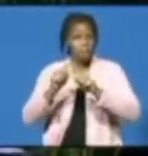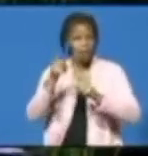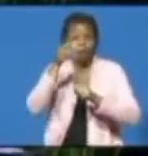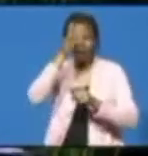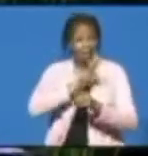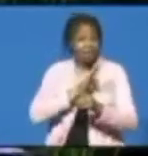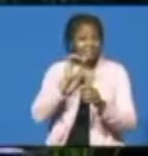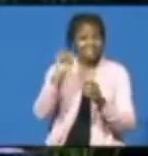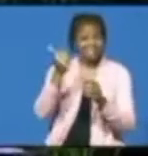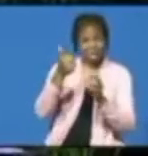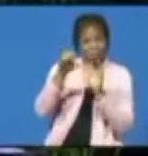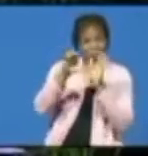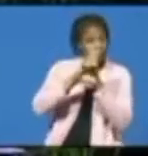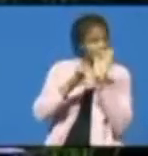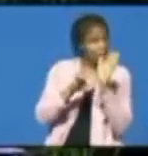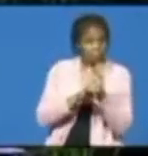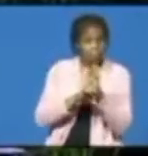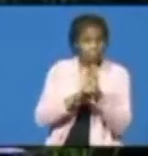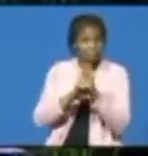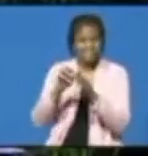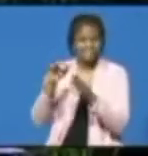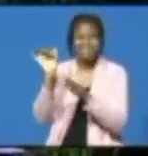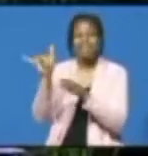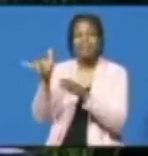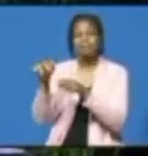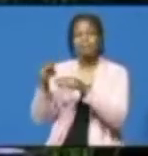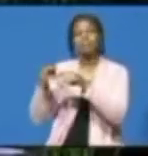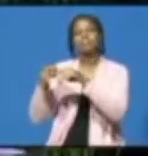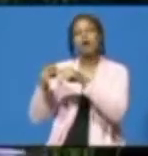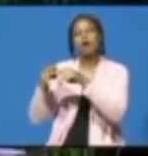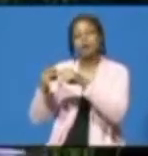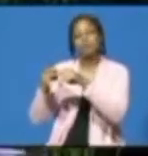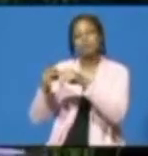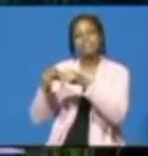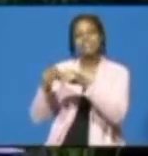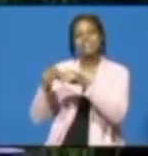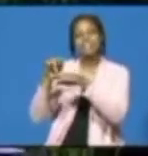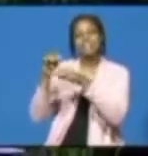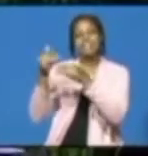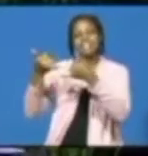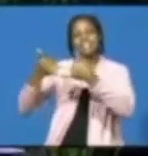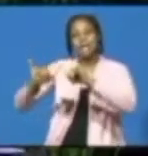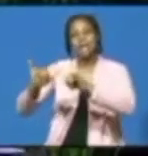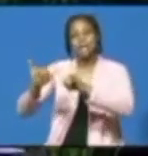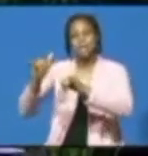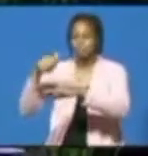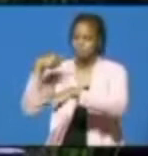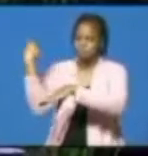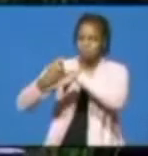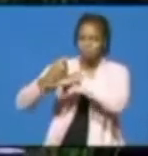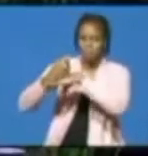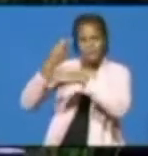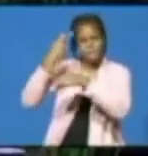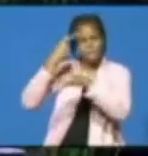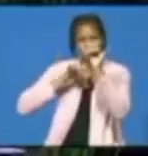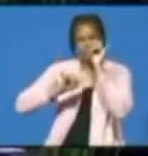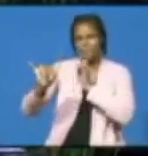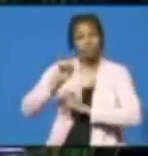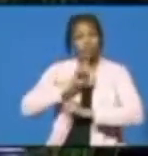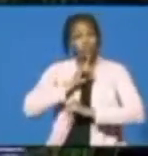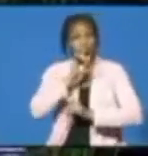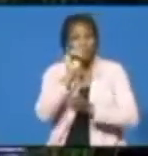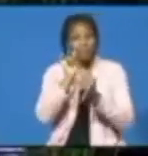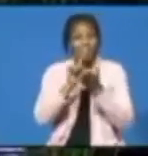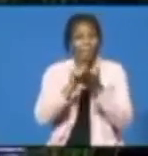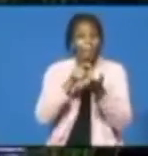Commandments, it is a salt. It stands forever. It is a truth that purifies us. It's